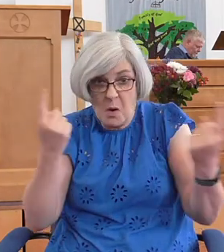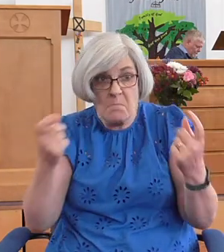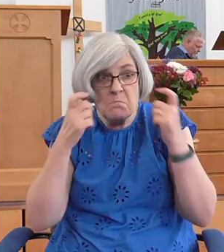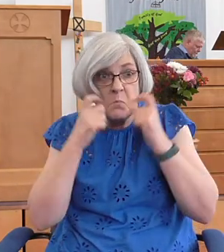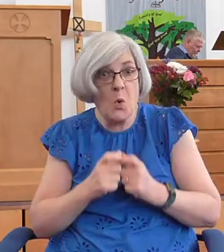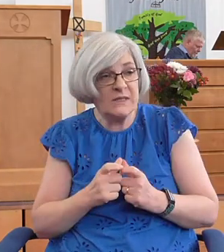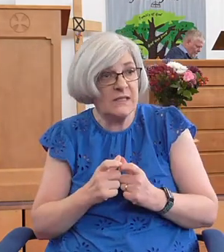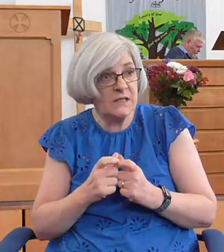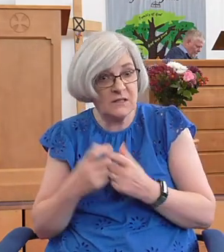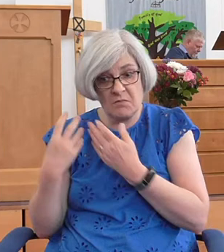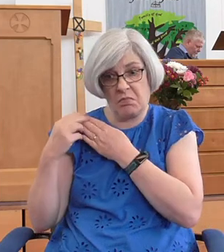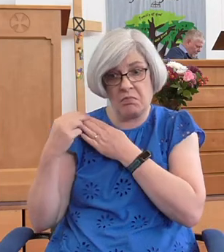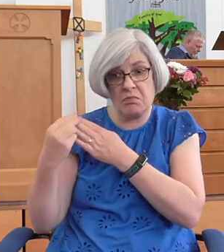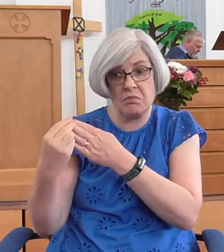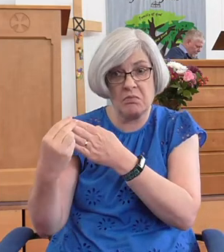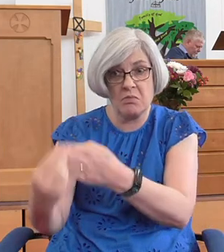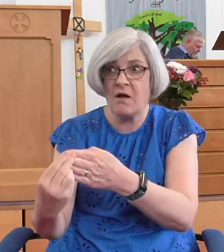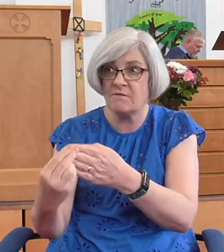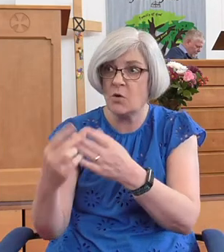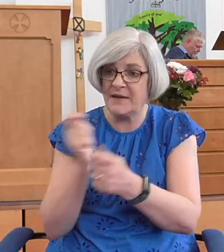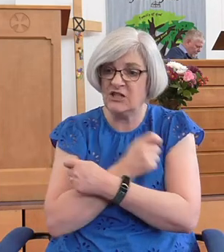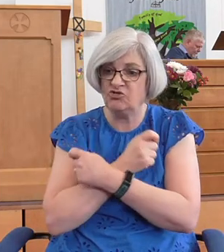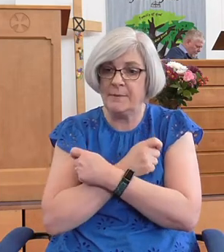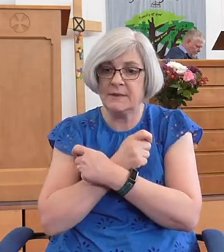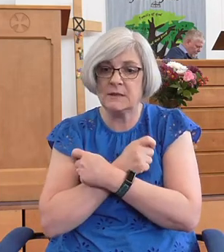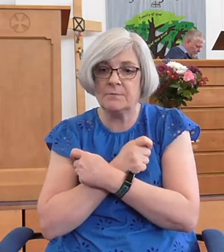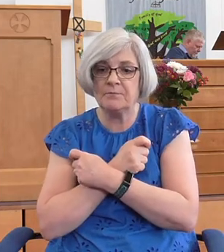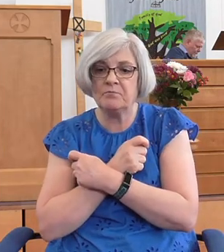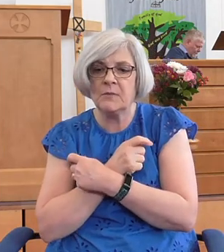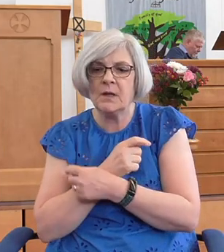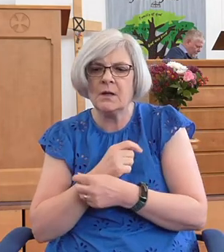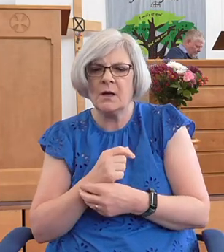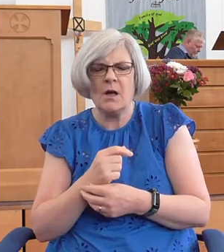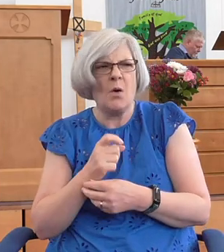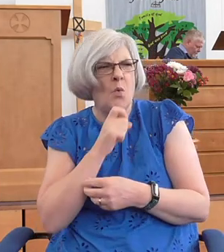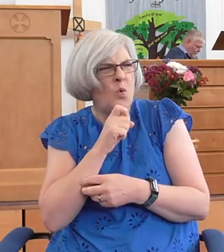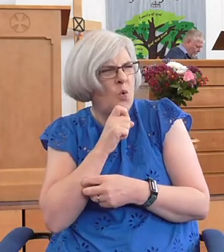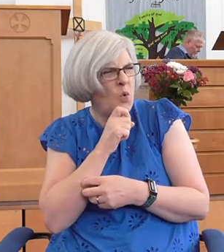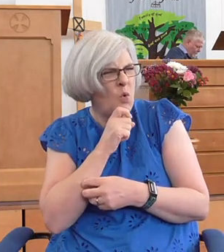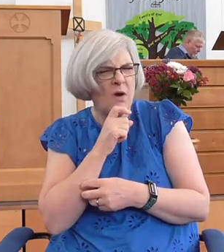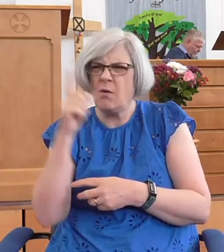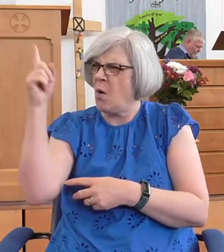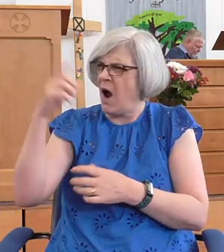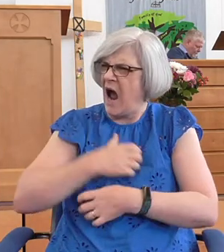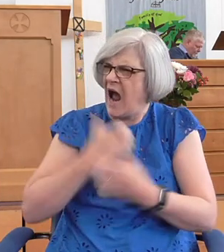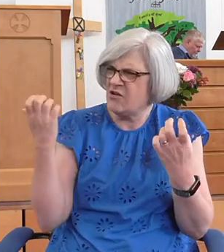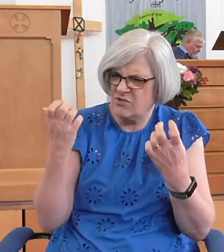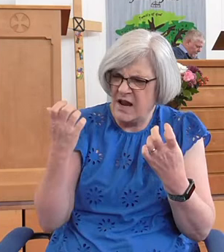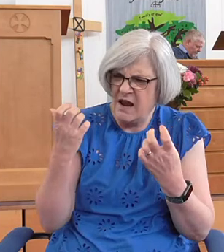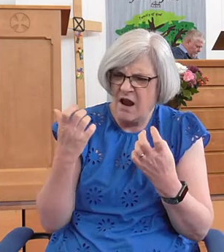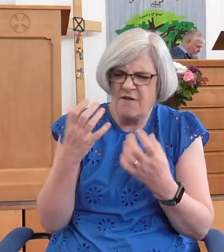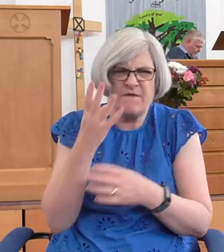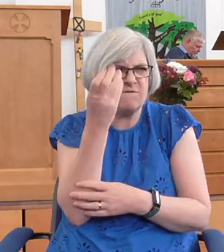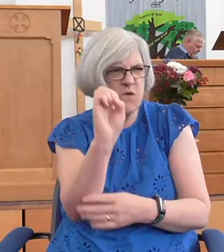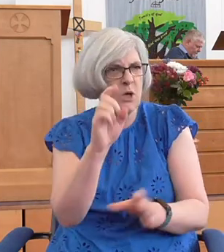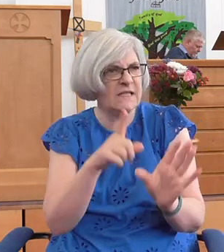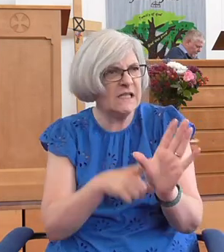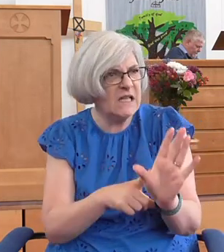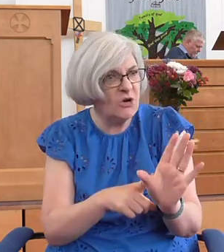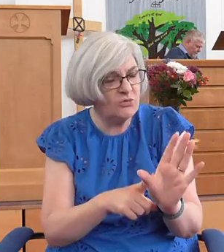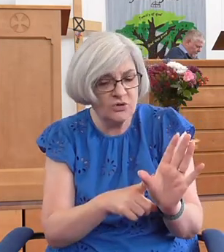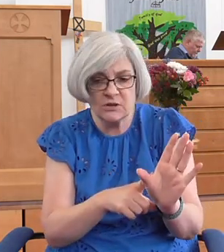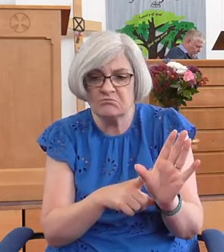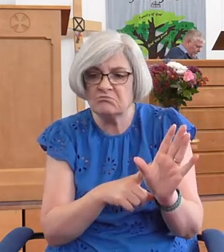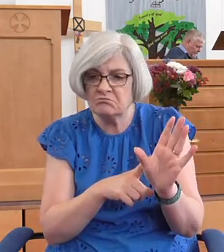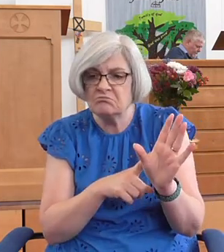Moses led out of Egypt? And with whom was he angry for 40 years? Was it not